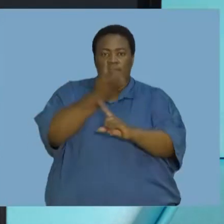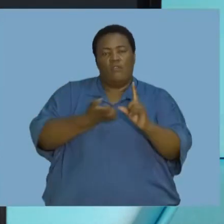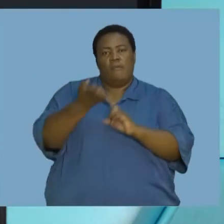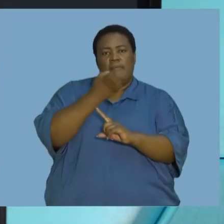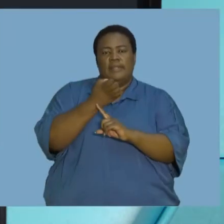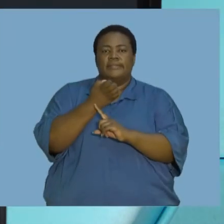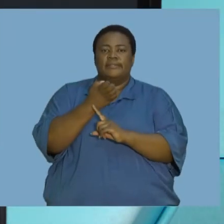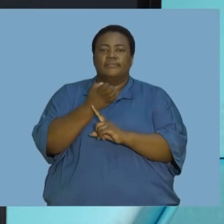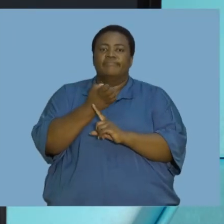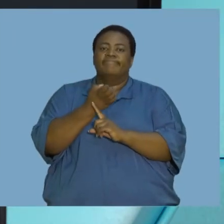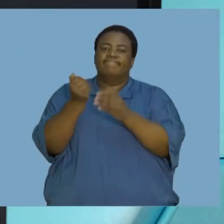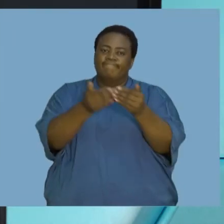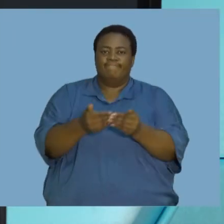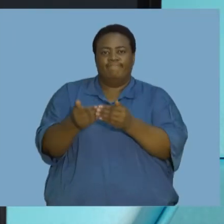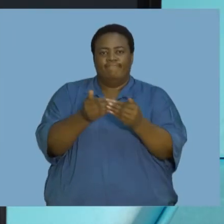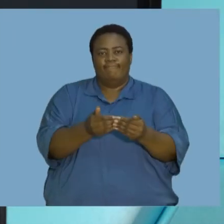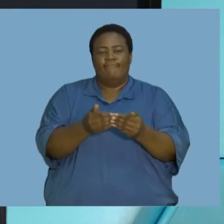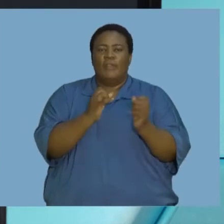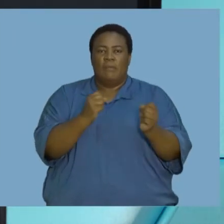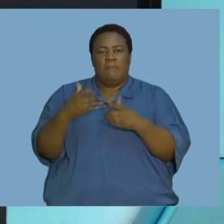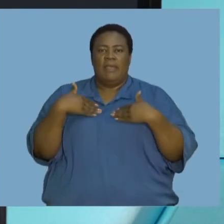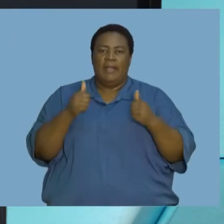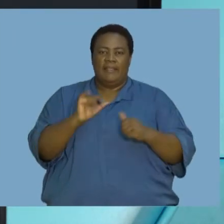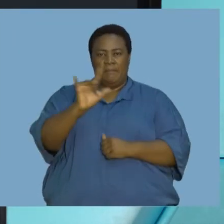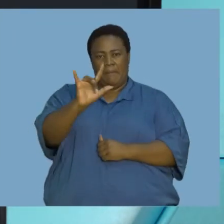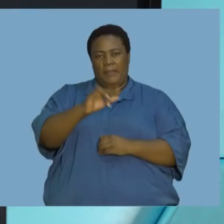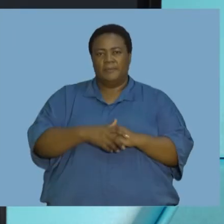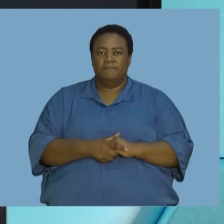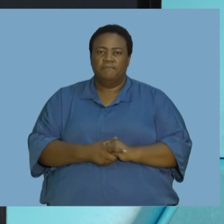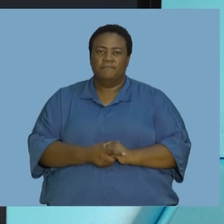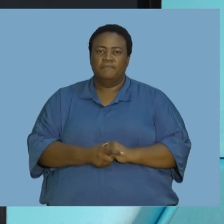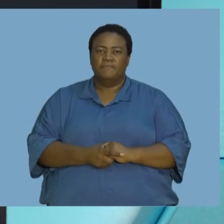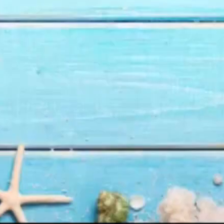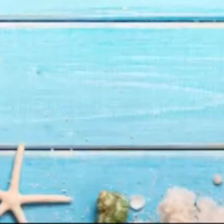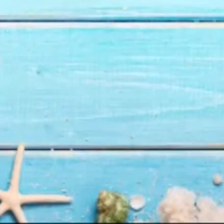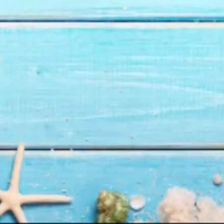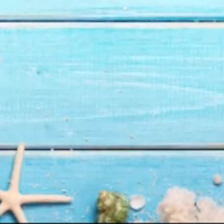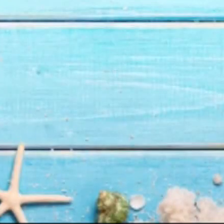the environment. Take care, go well, drink lots of water, stay healthy. Goodbye.